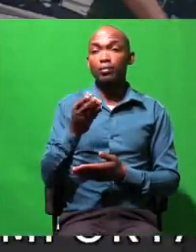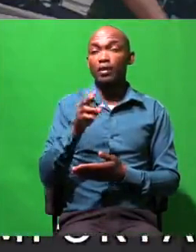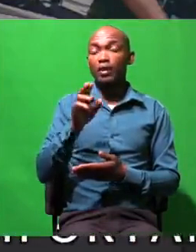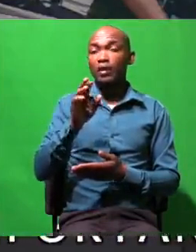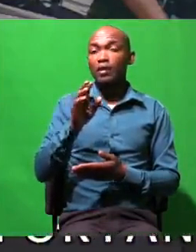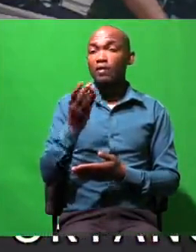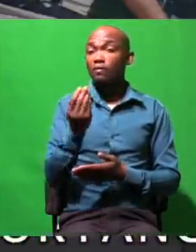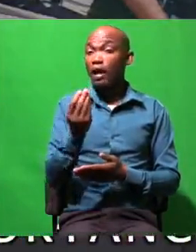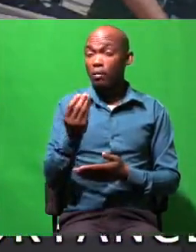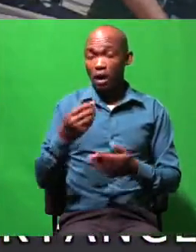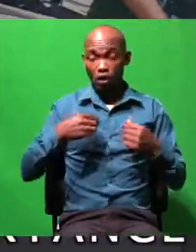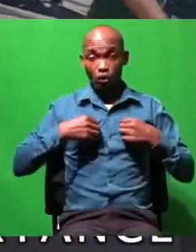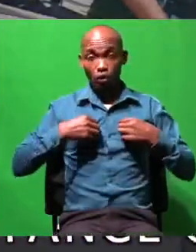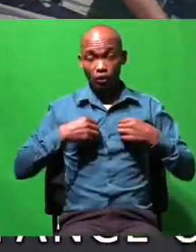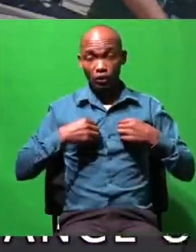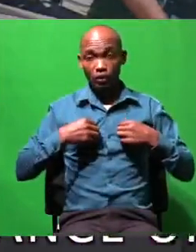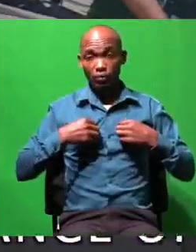fiber of cloth fiber.